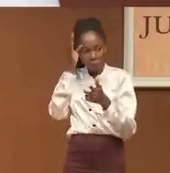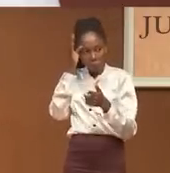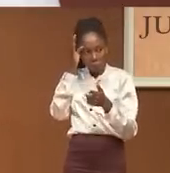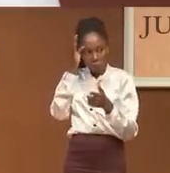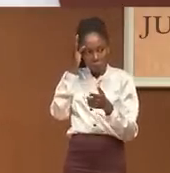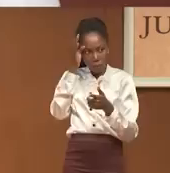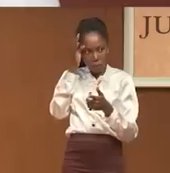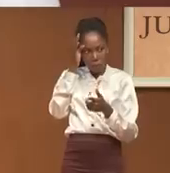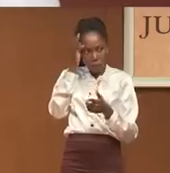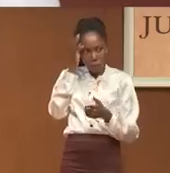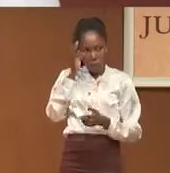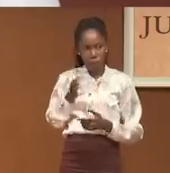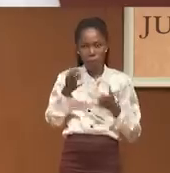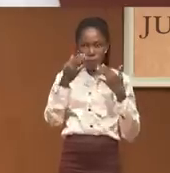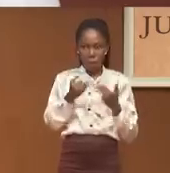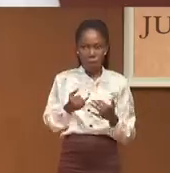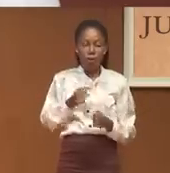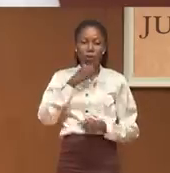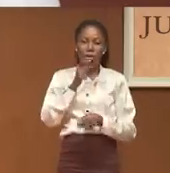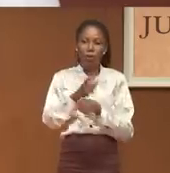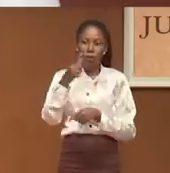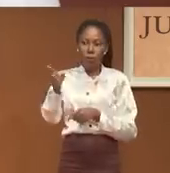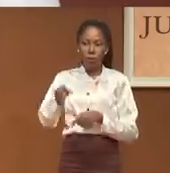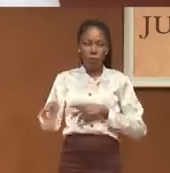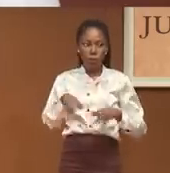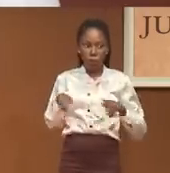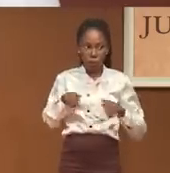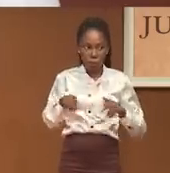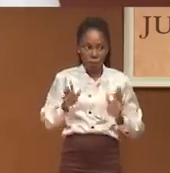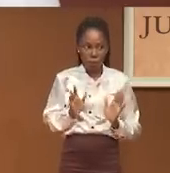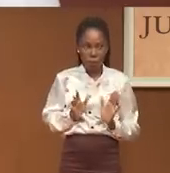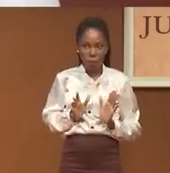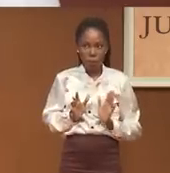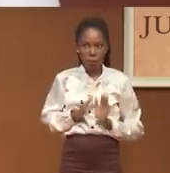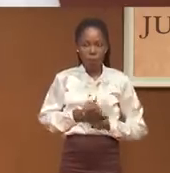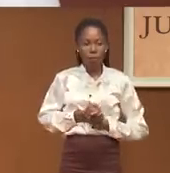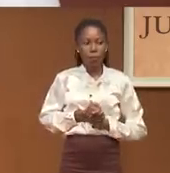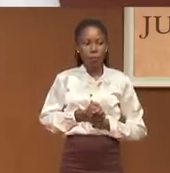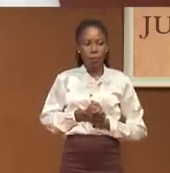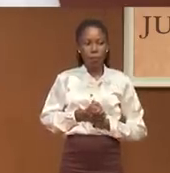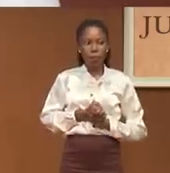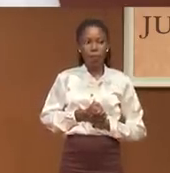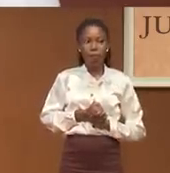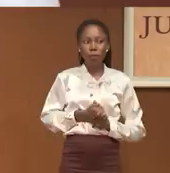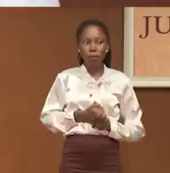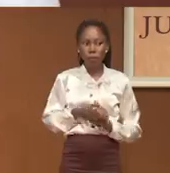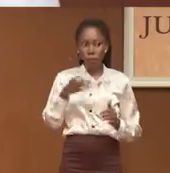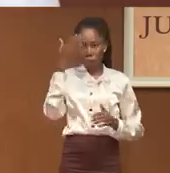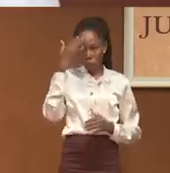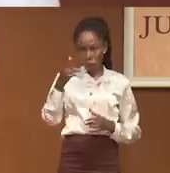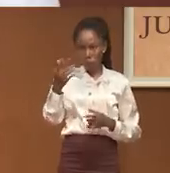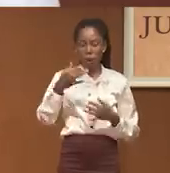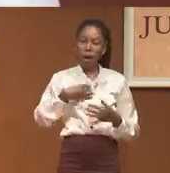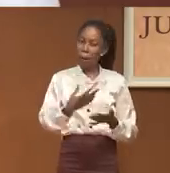All that is left is specific performance. Yes. You've committed yourself. You have as good as bought the